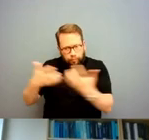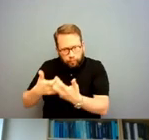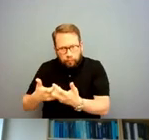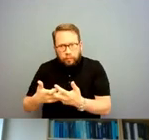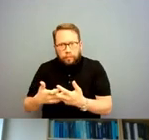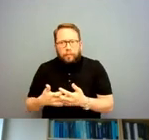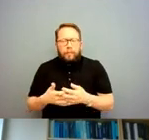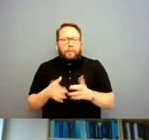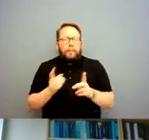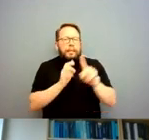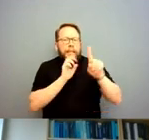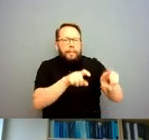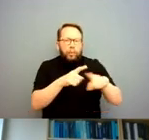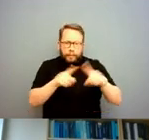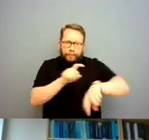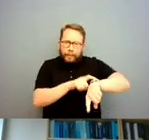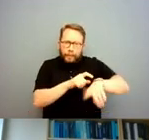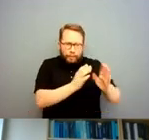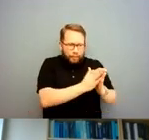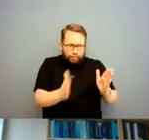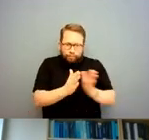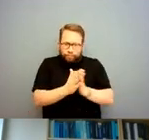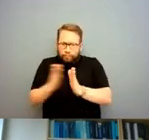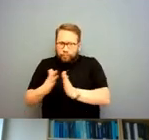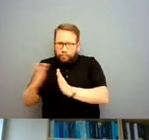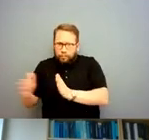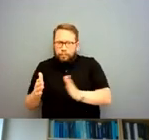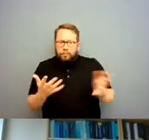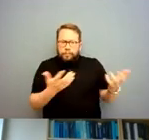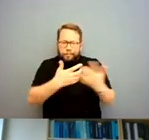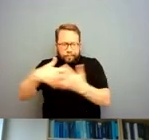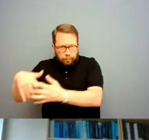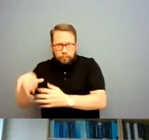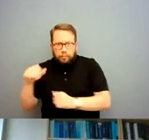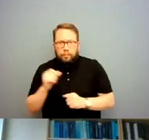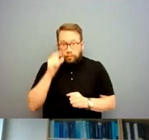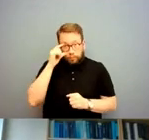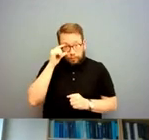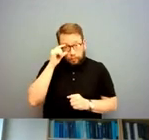reports on a periodic, in a periodic cycle,